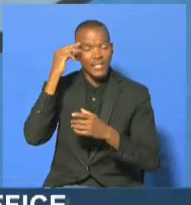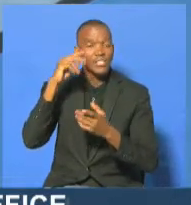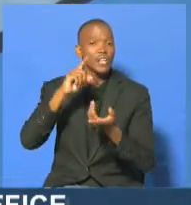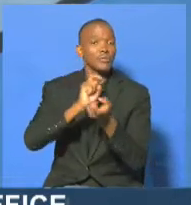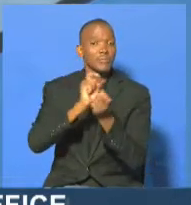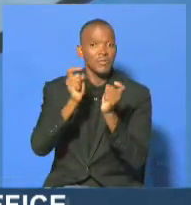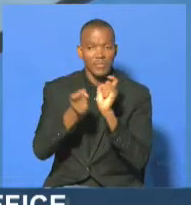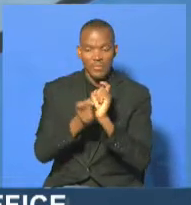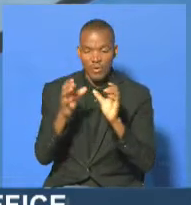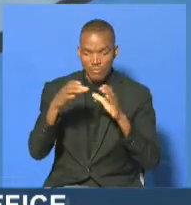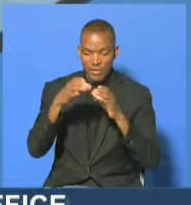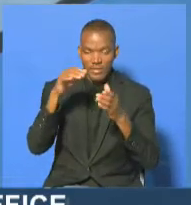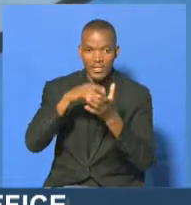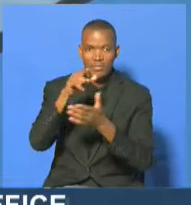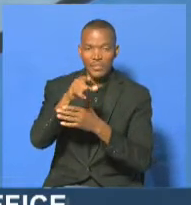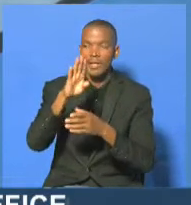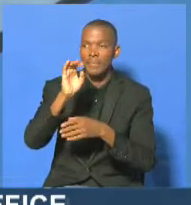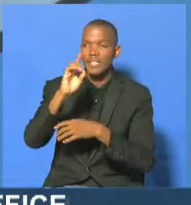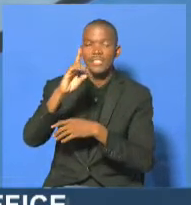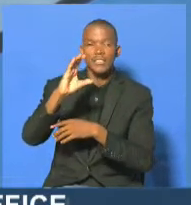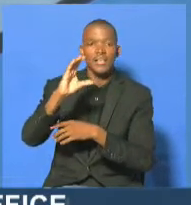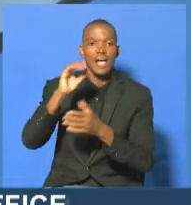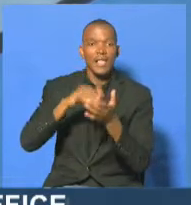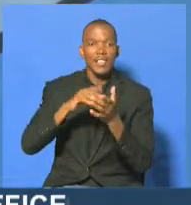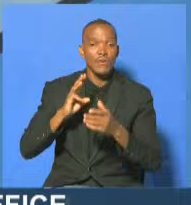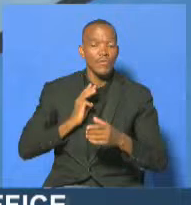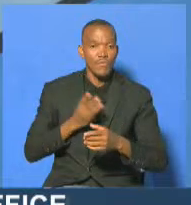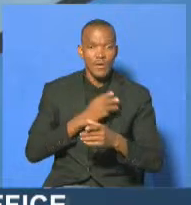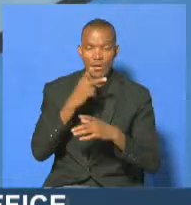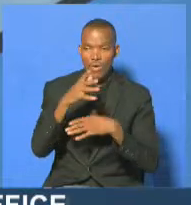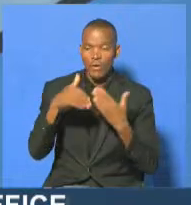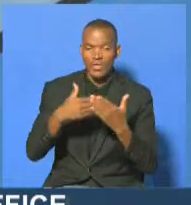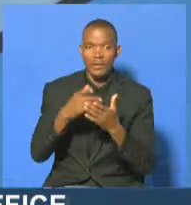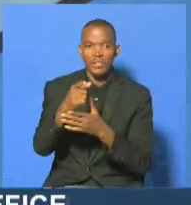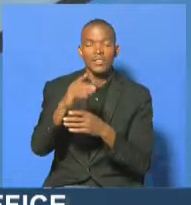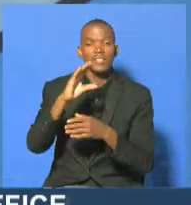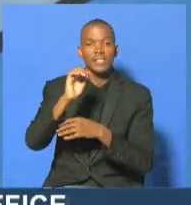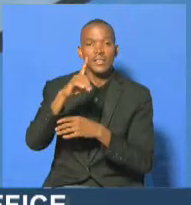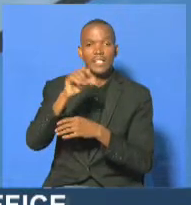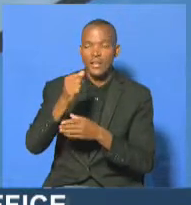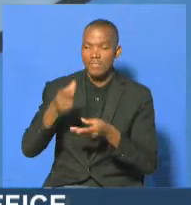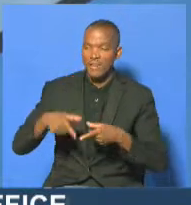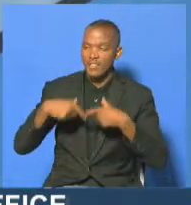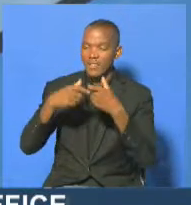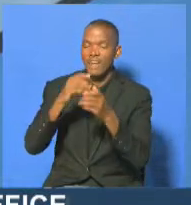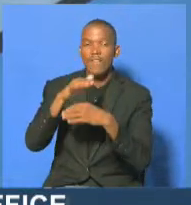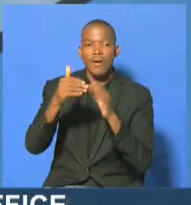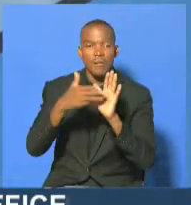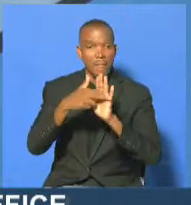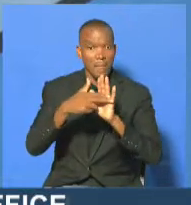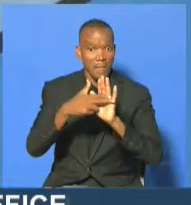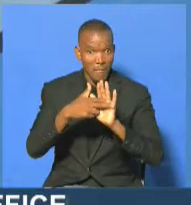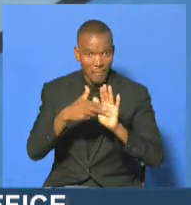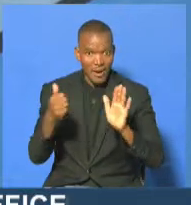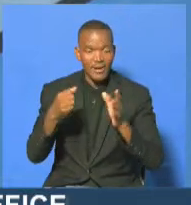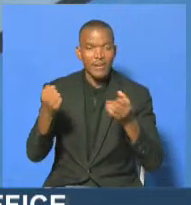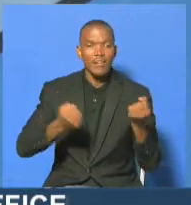campaign team is currently housed by BDC. We were transported by SEDA with branded vehicles.